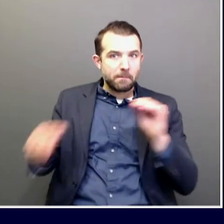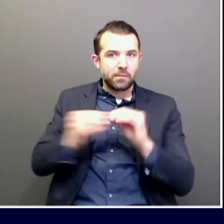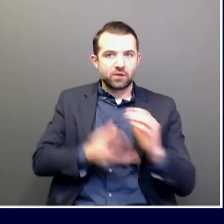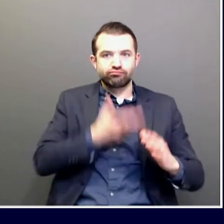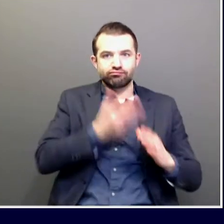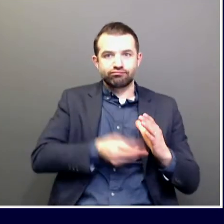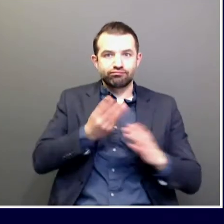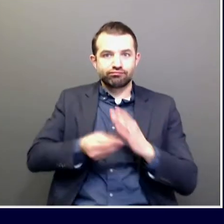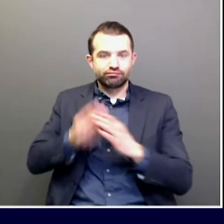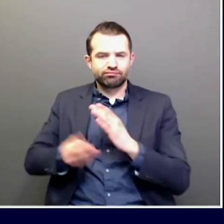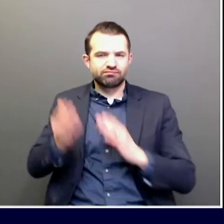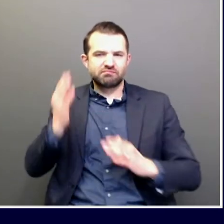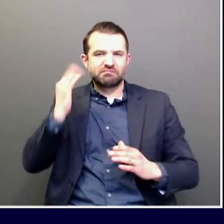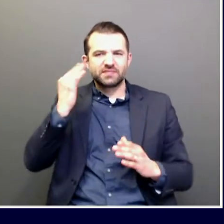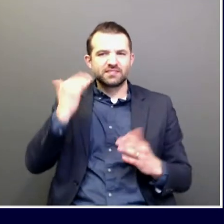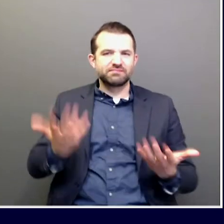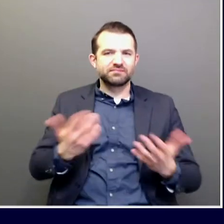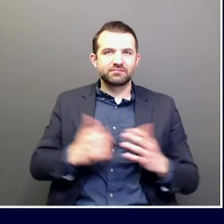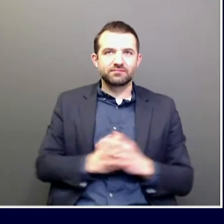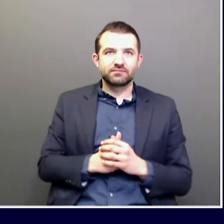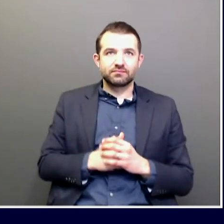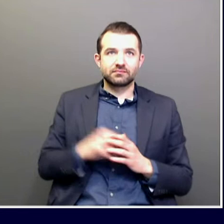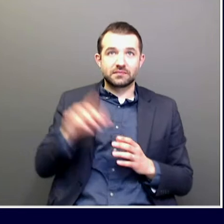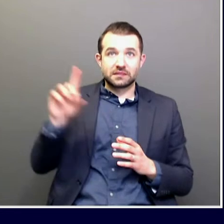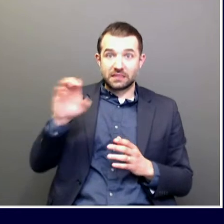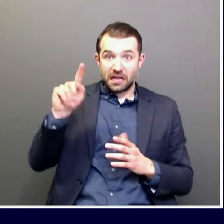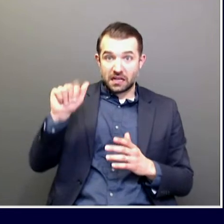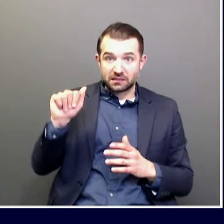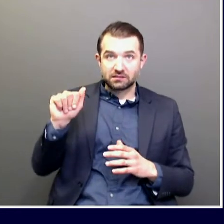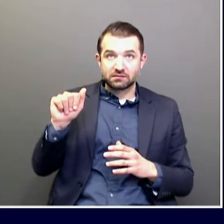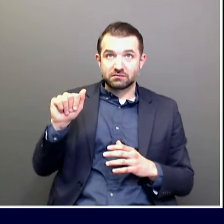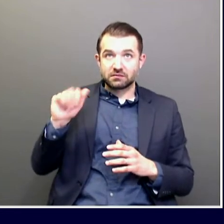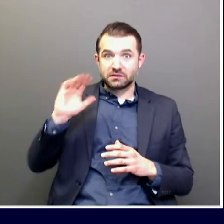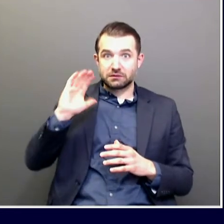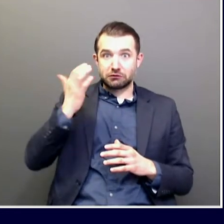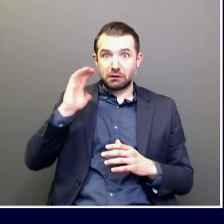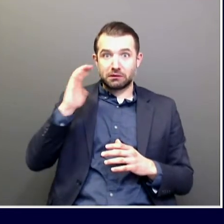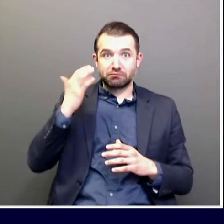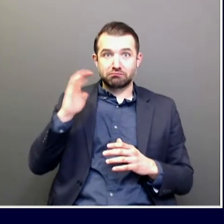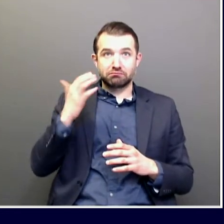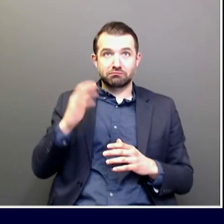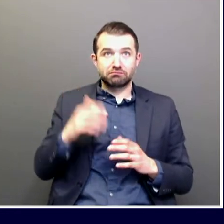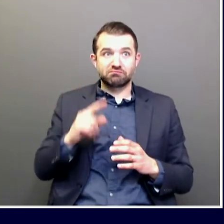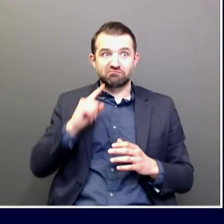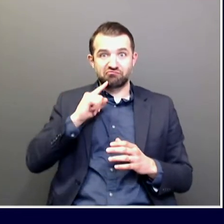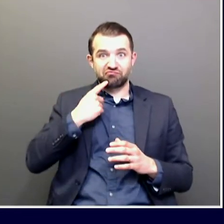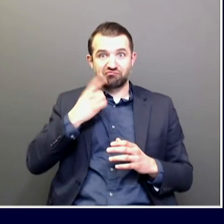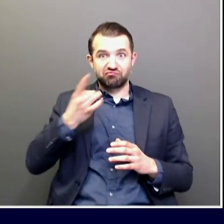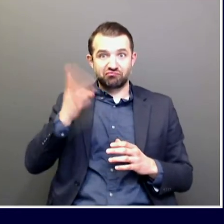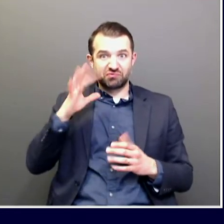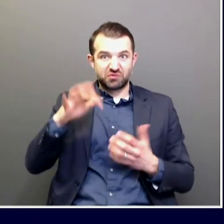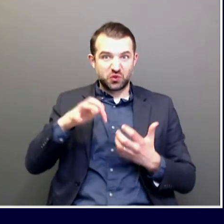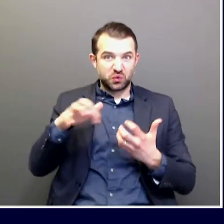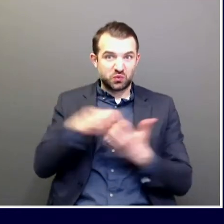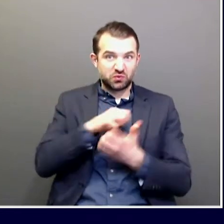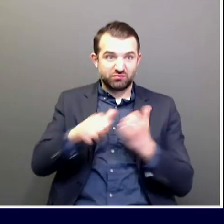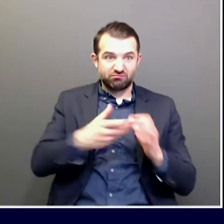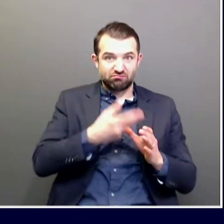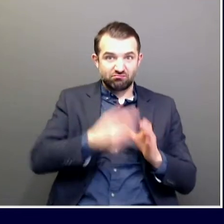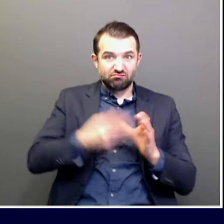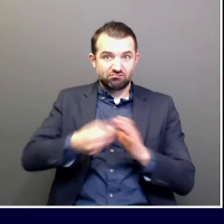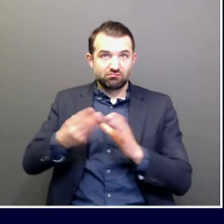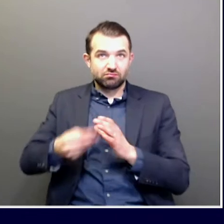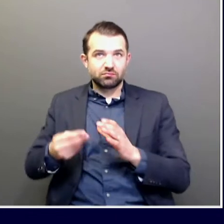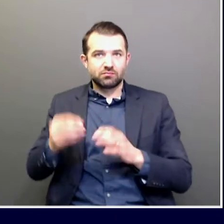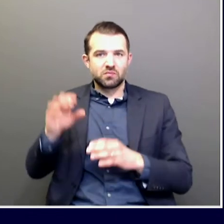provide context into that. Is that, the death and vital statistics still need to catch up with hospitalizations,